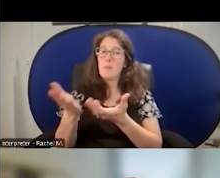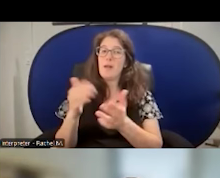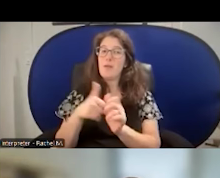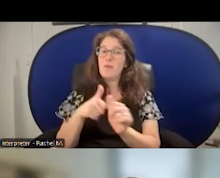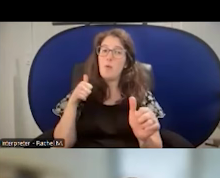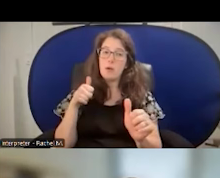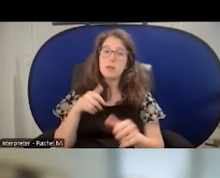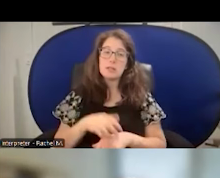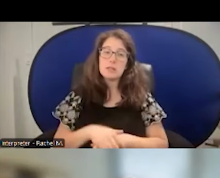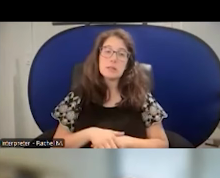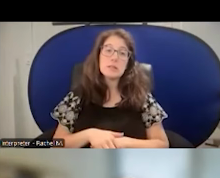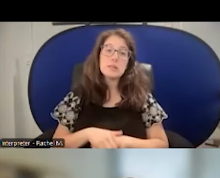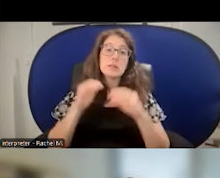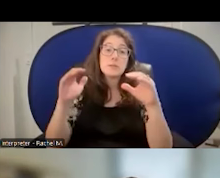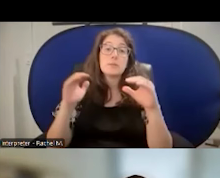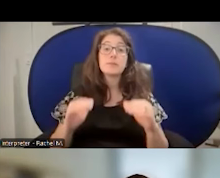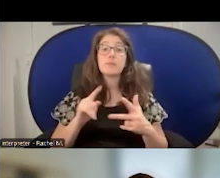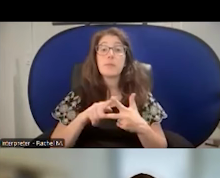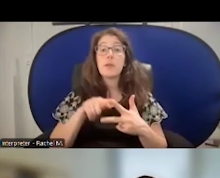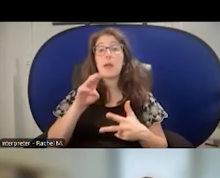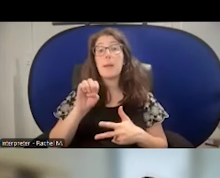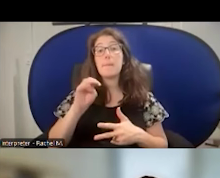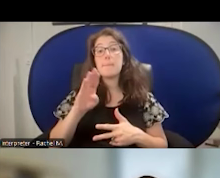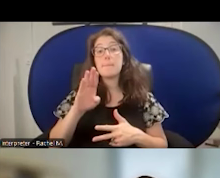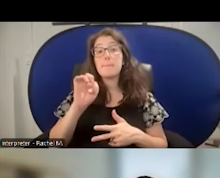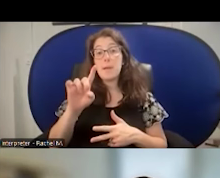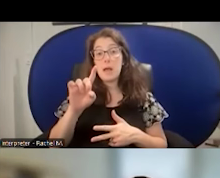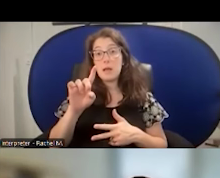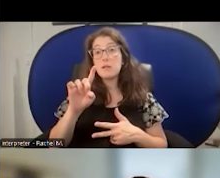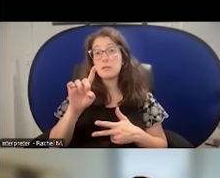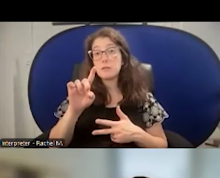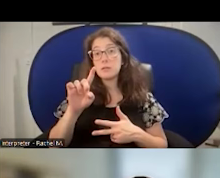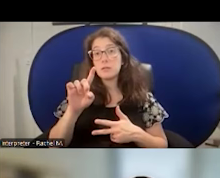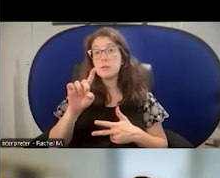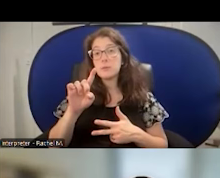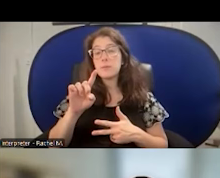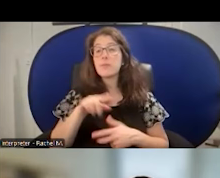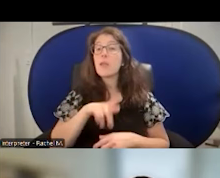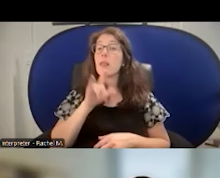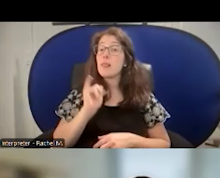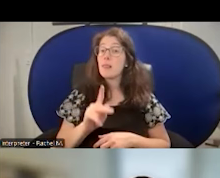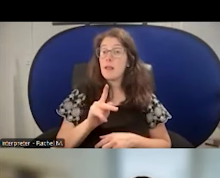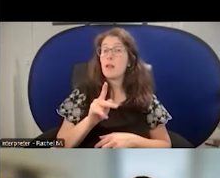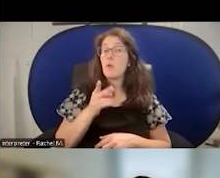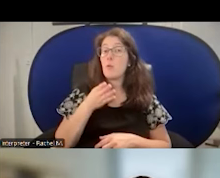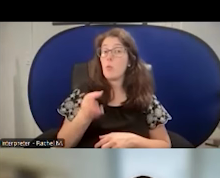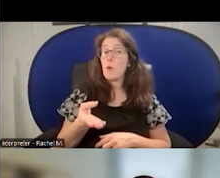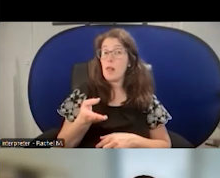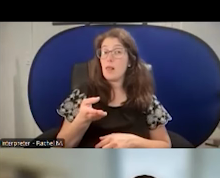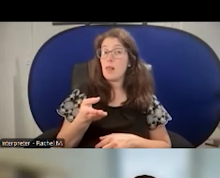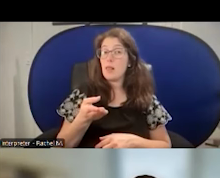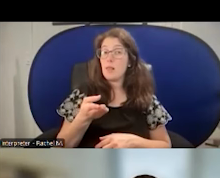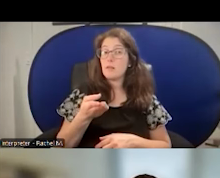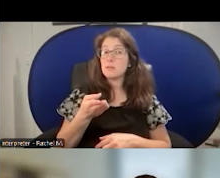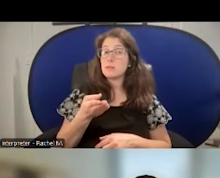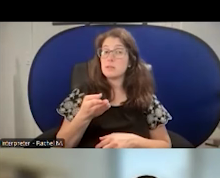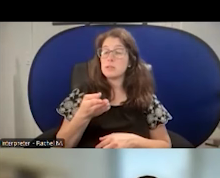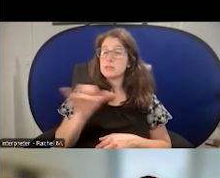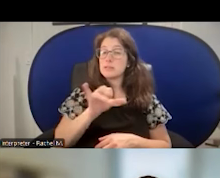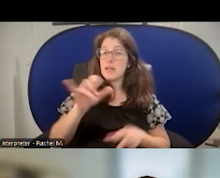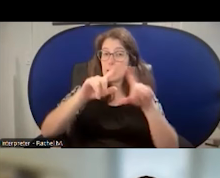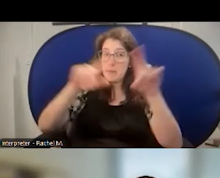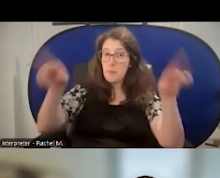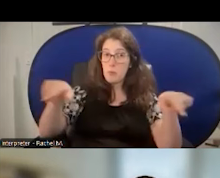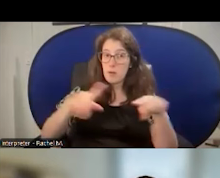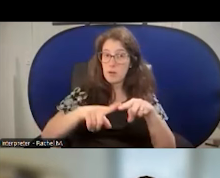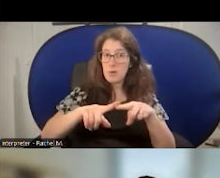option. Embed will keep the link in the window of the module, but it only works in very